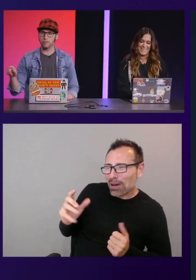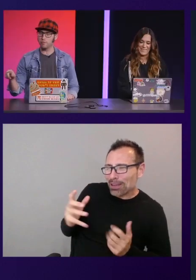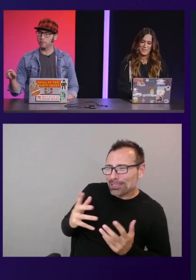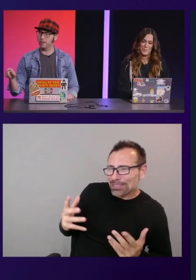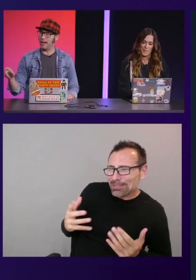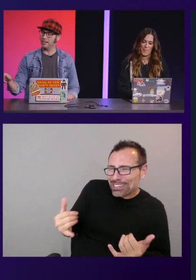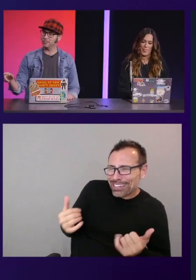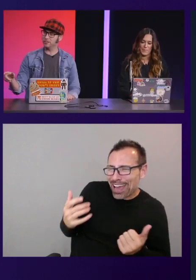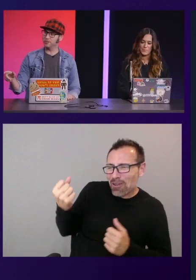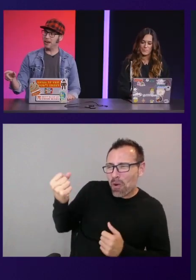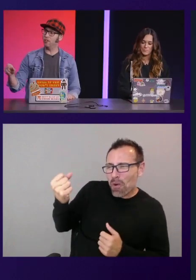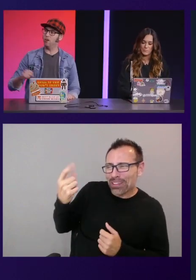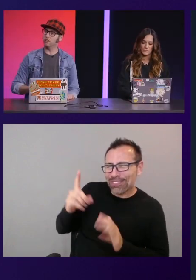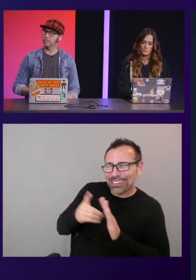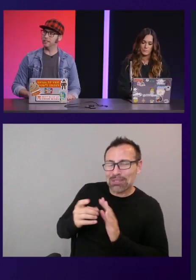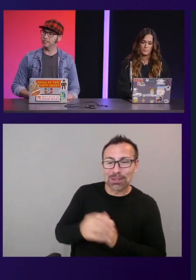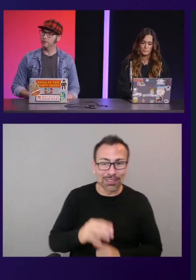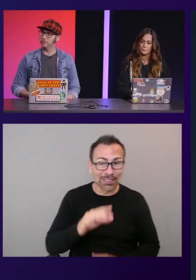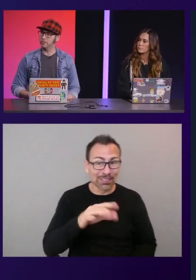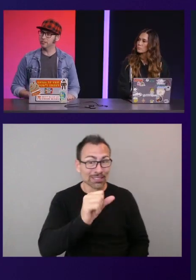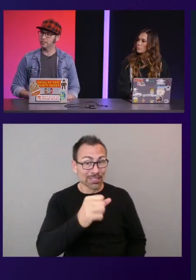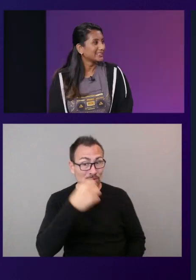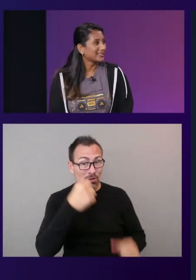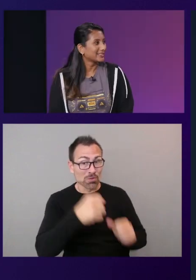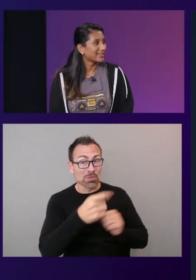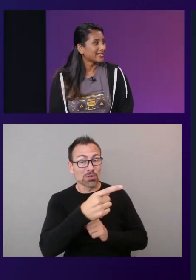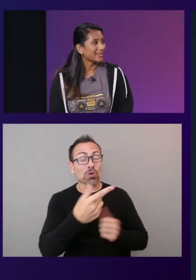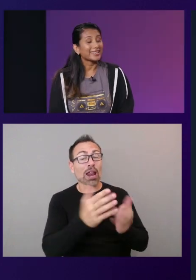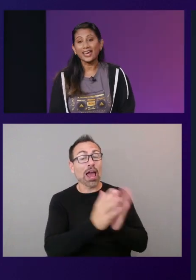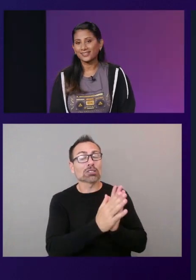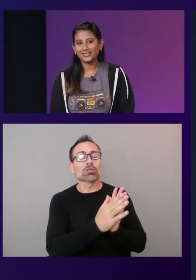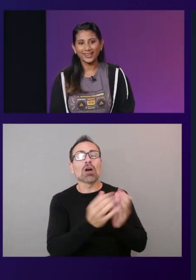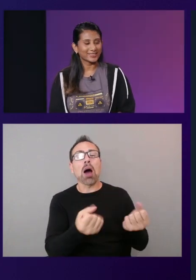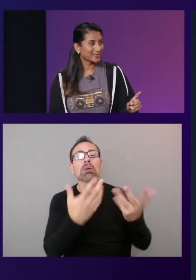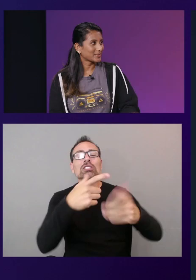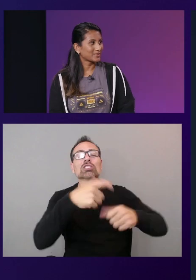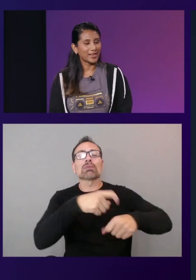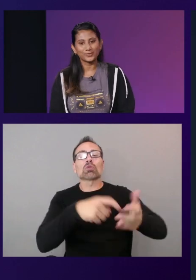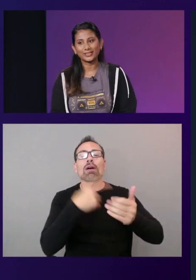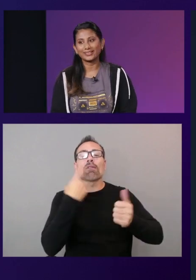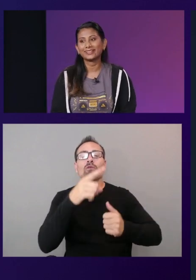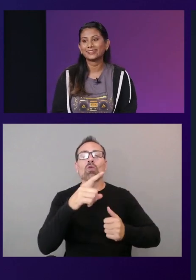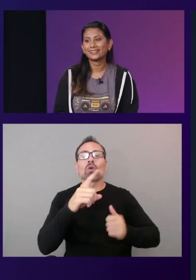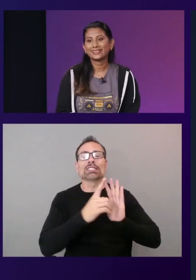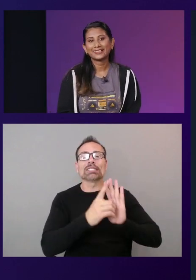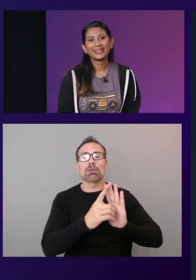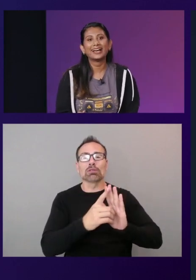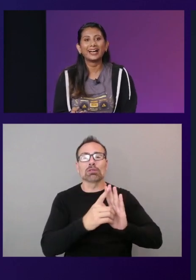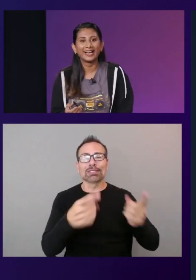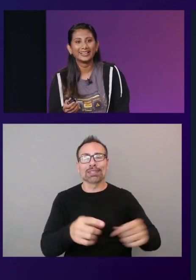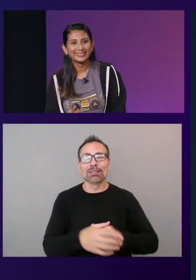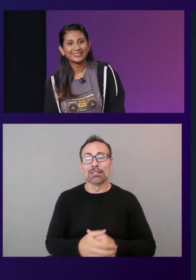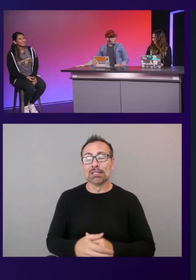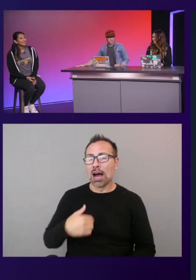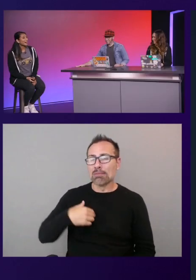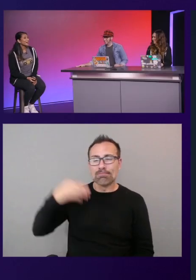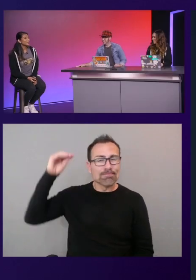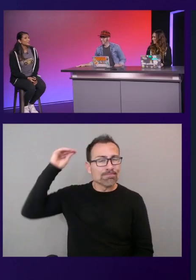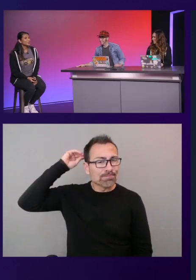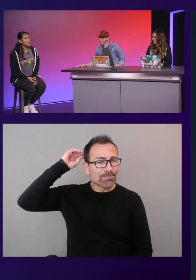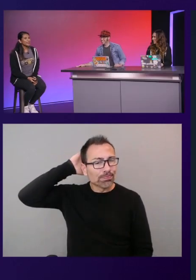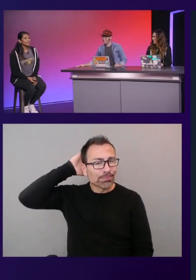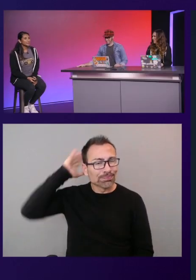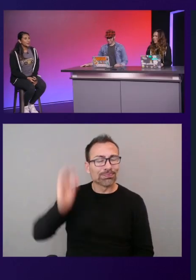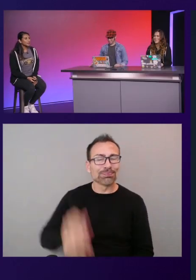be sure to remember to ask you how long that demo took. Yes, right. definitely. I'm putting that in my mind.